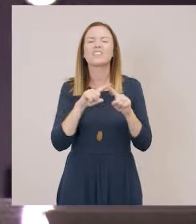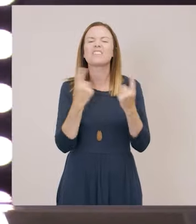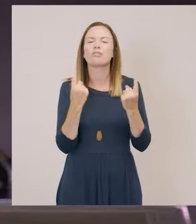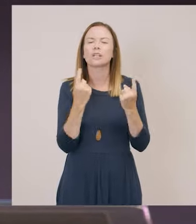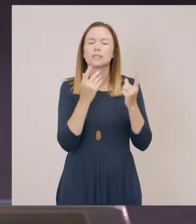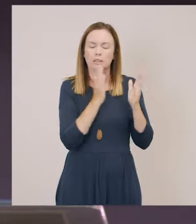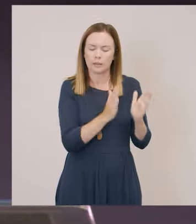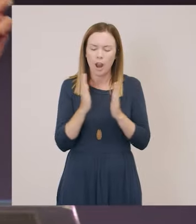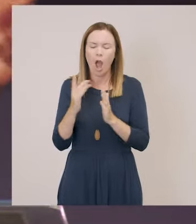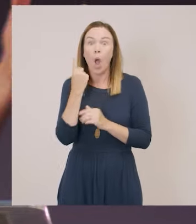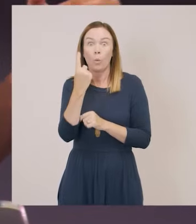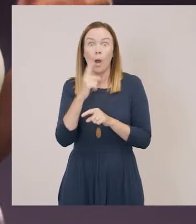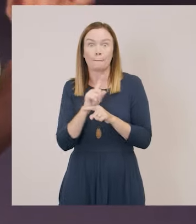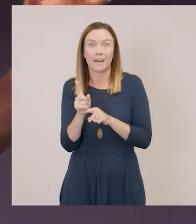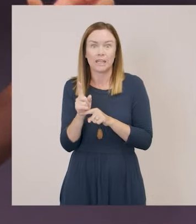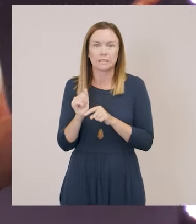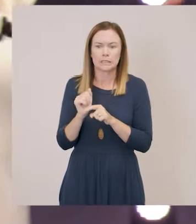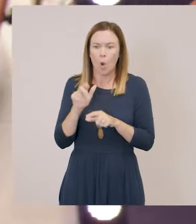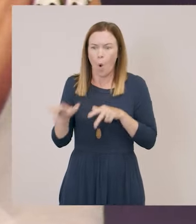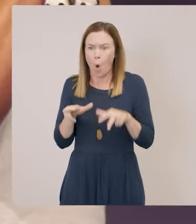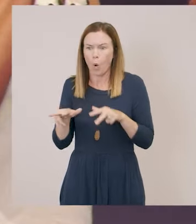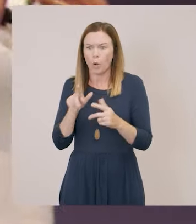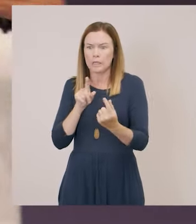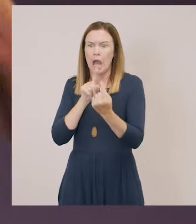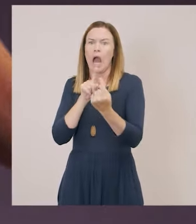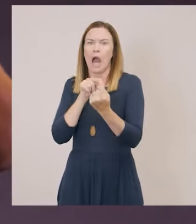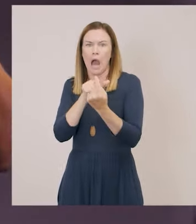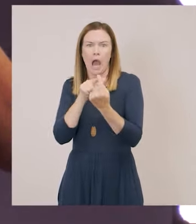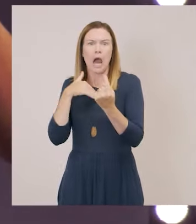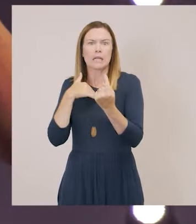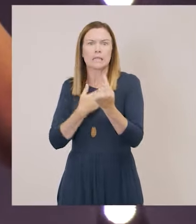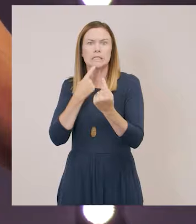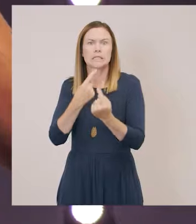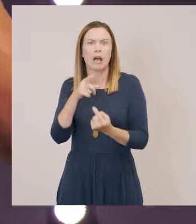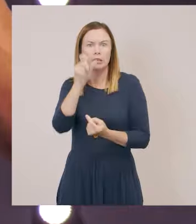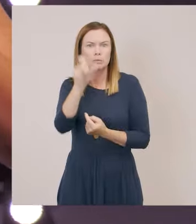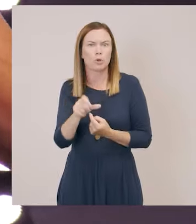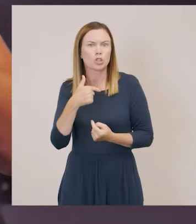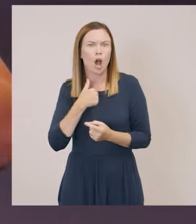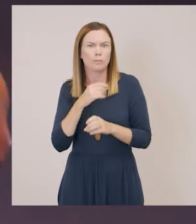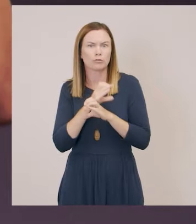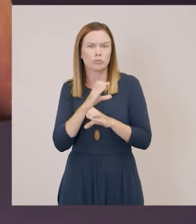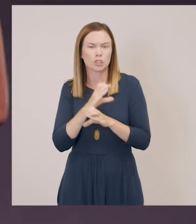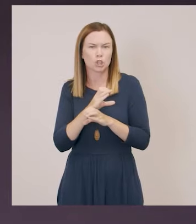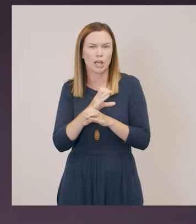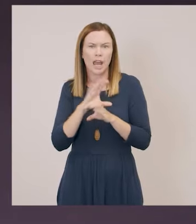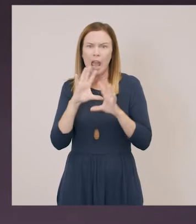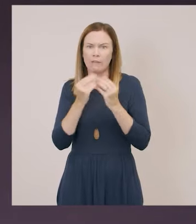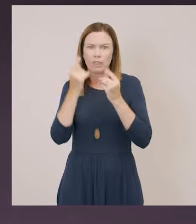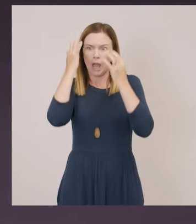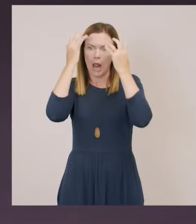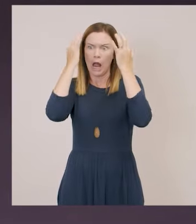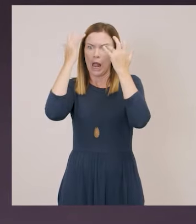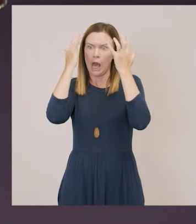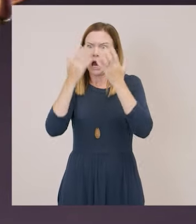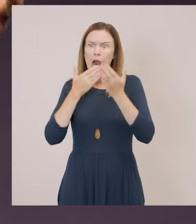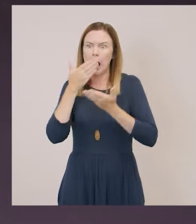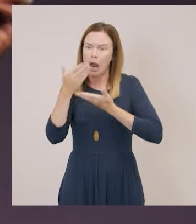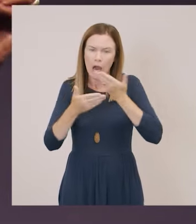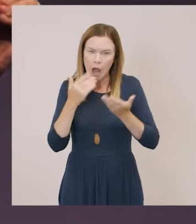we? We have the 1 minute awkward version where we suddenly feel like, I need to tell them that I'm a Christian and everything's going through our head. What shall I say